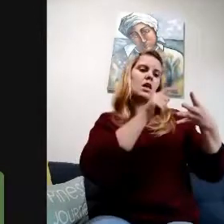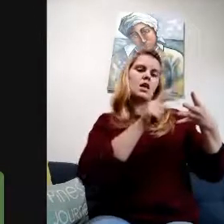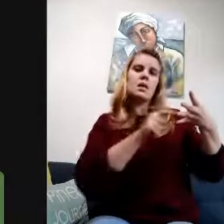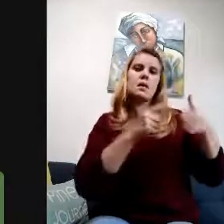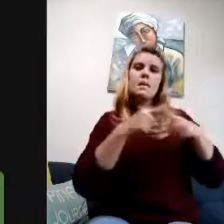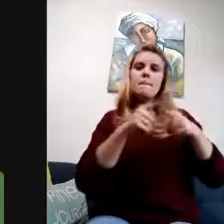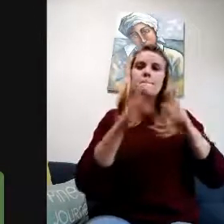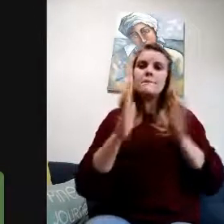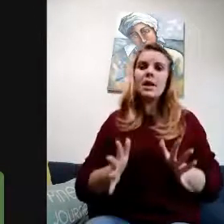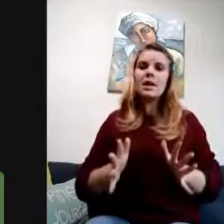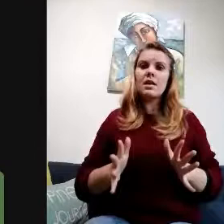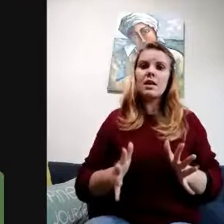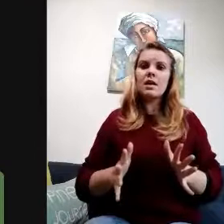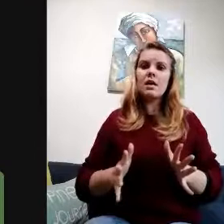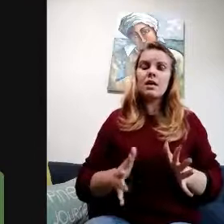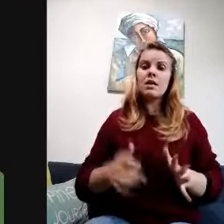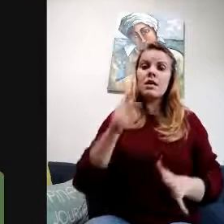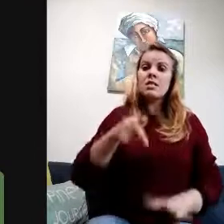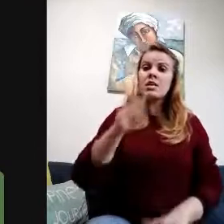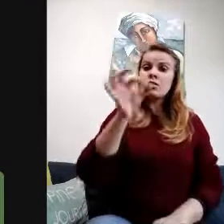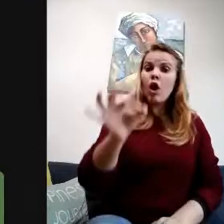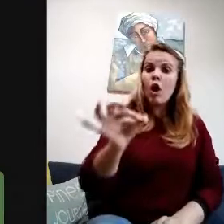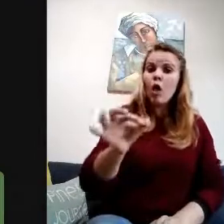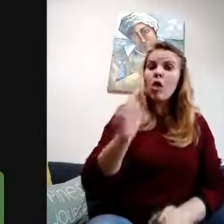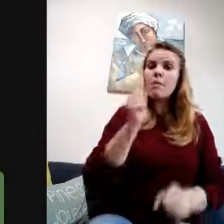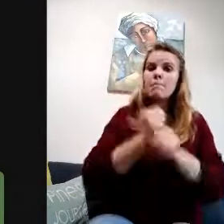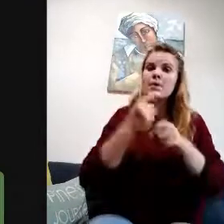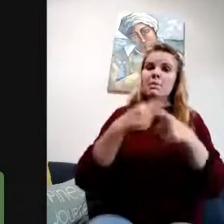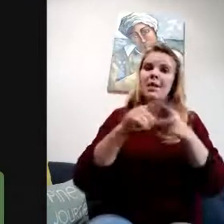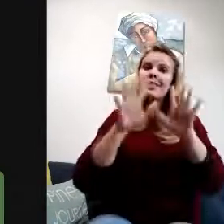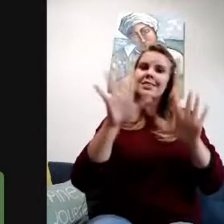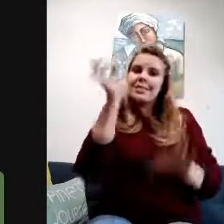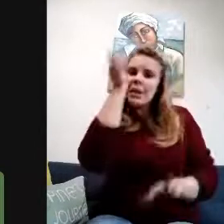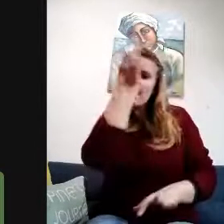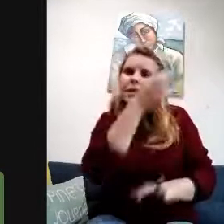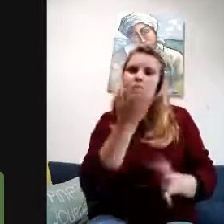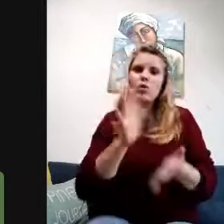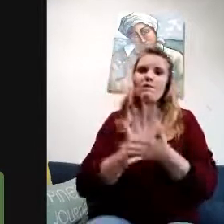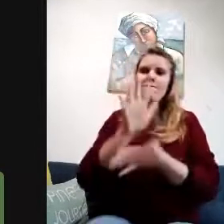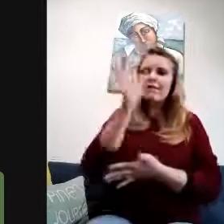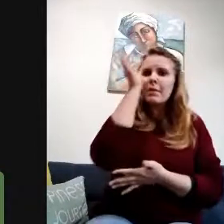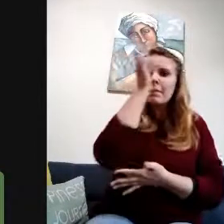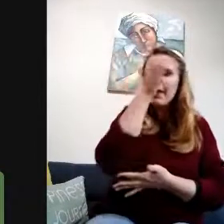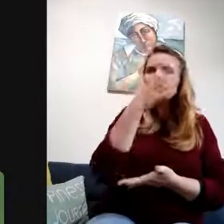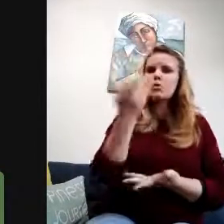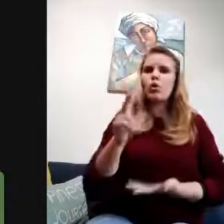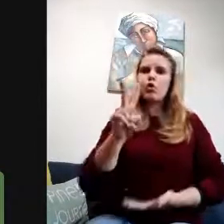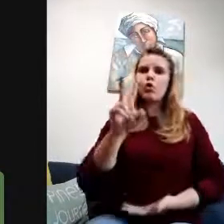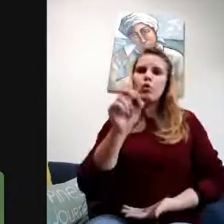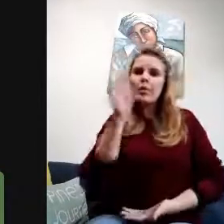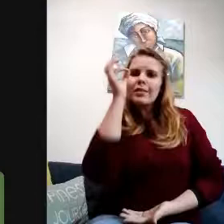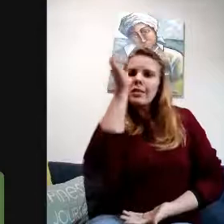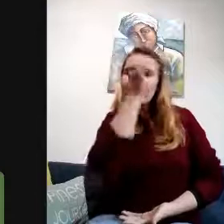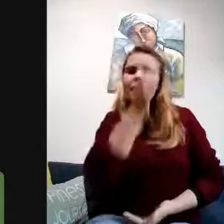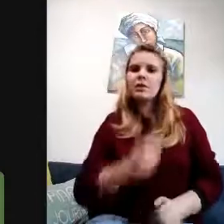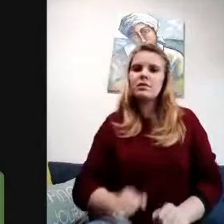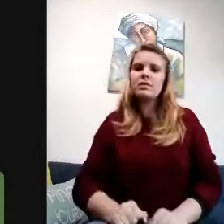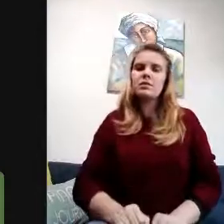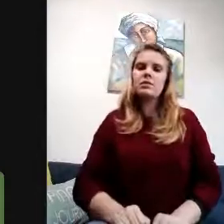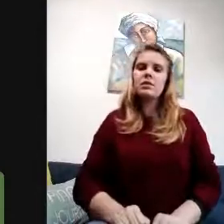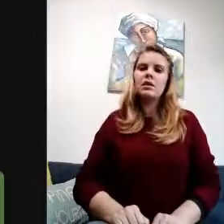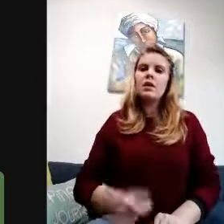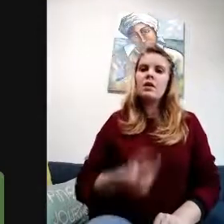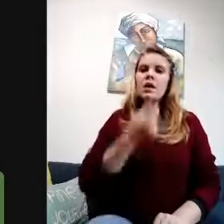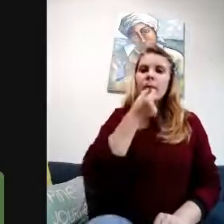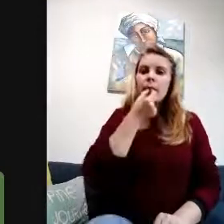of this hole they should have played 10 minutes or 15 minutes or 20 minutes. And we'll, as referees, will help